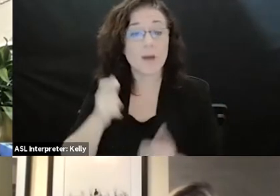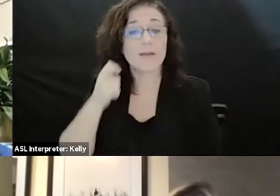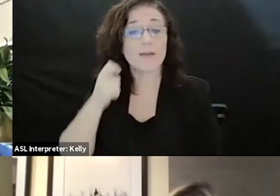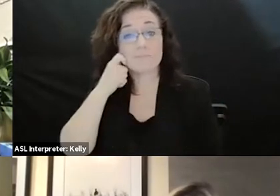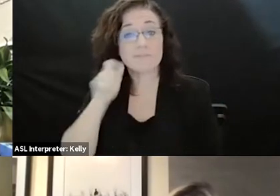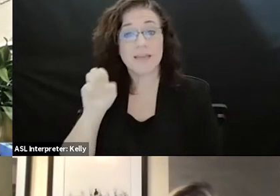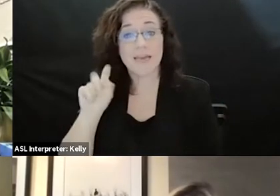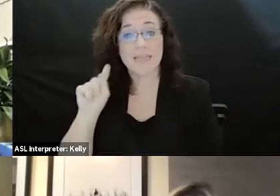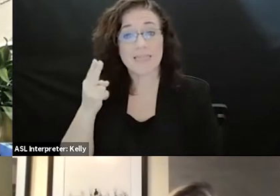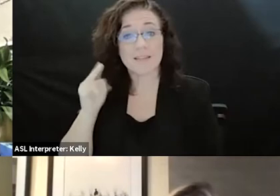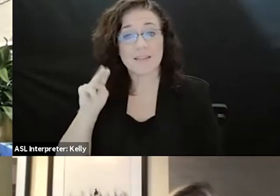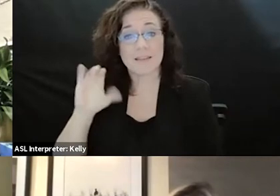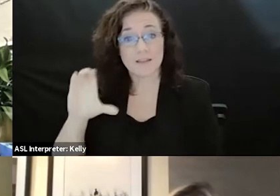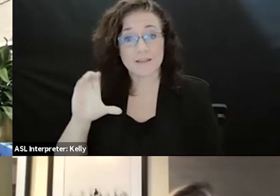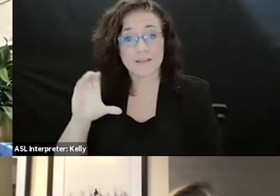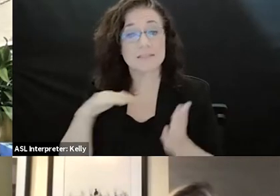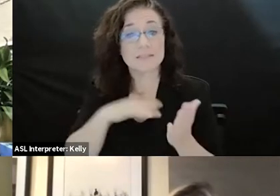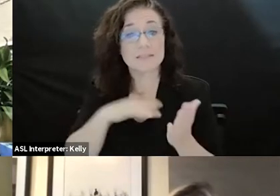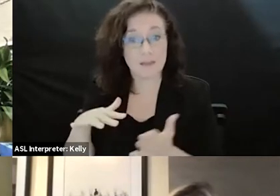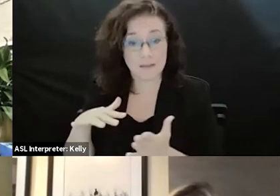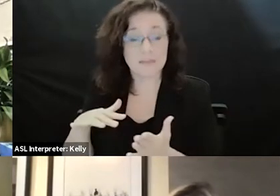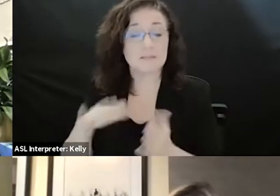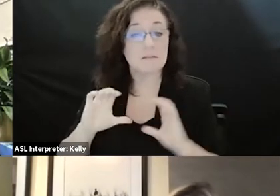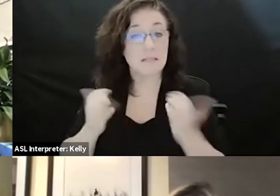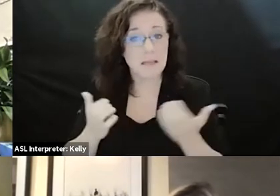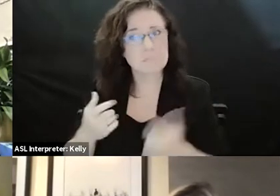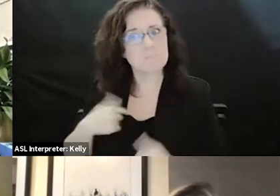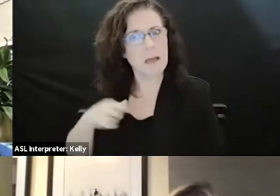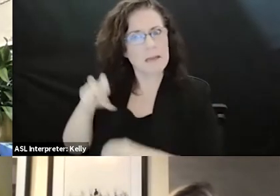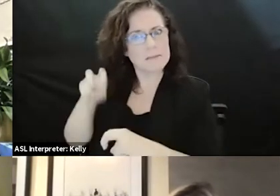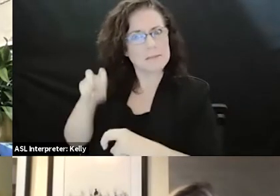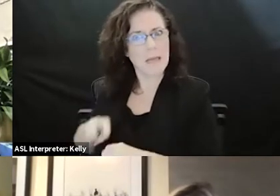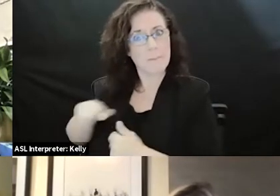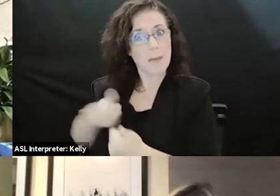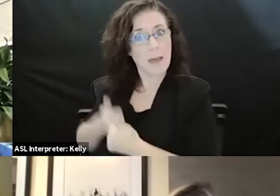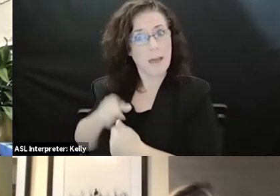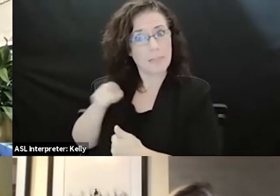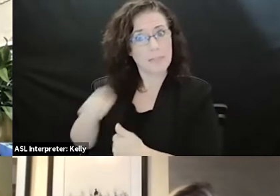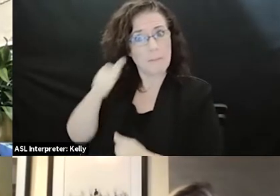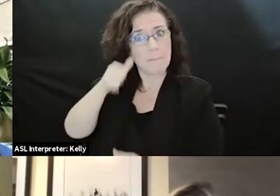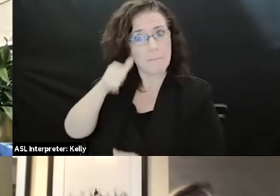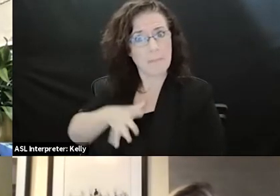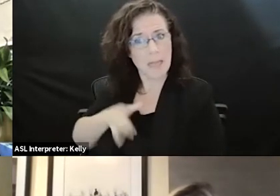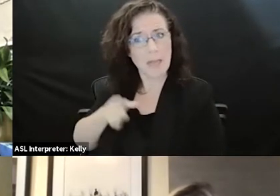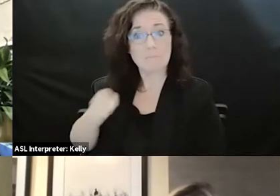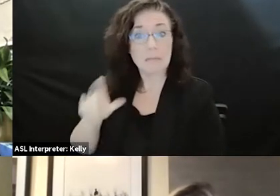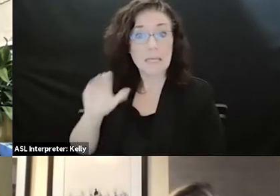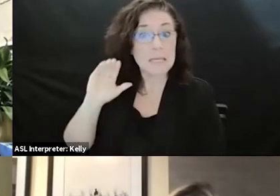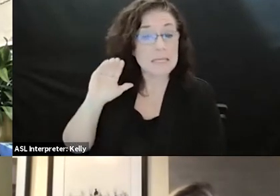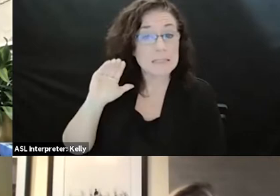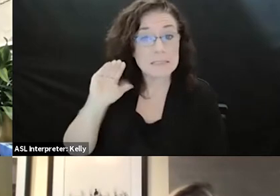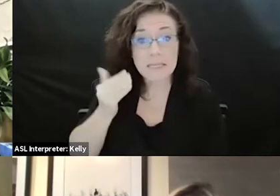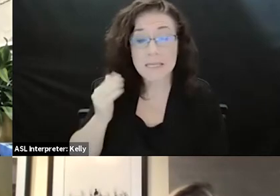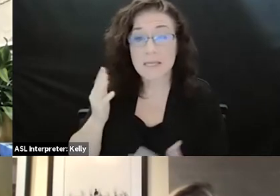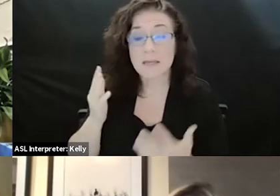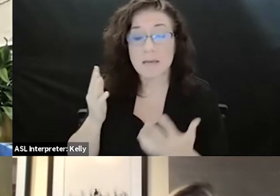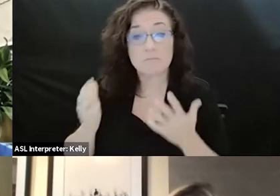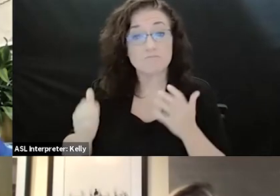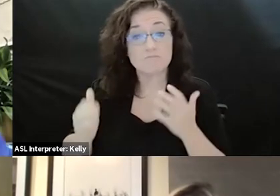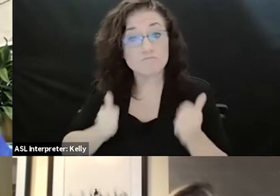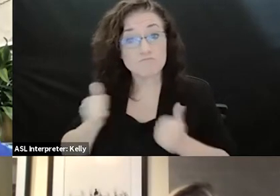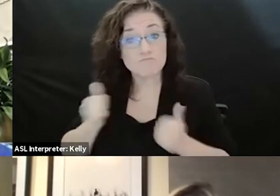a couple of board meetings and um you know he was completely it seemed very emboldened to me and and was